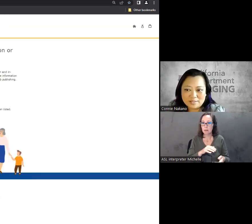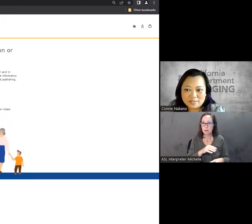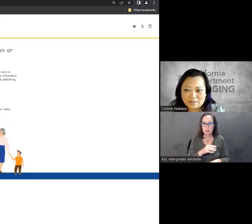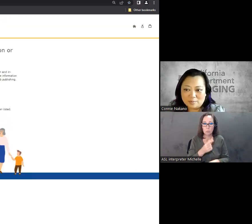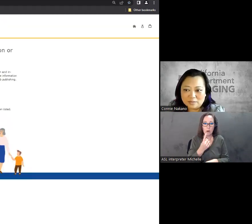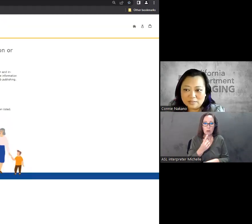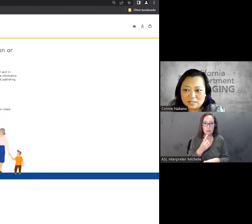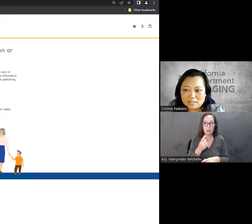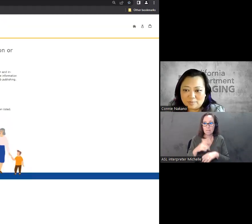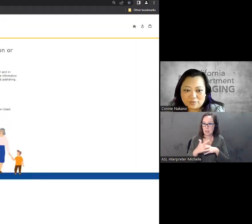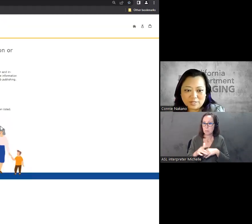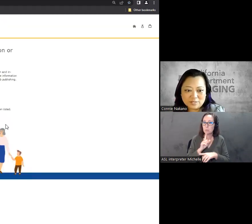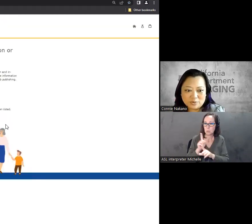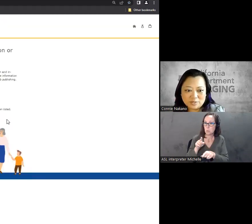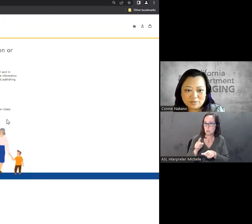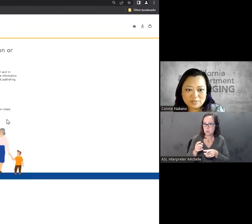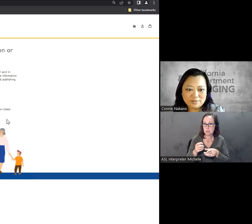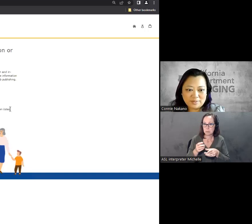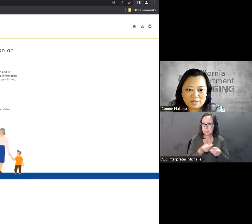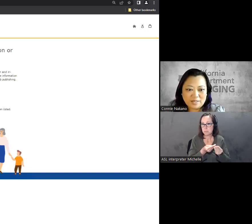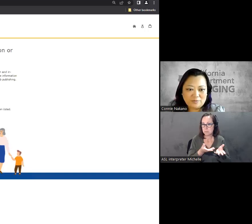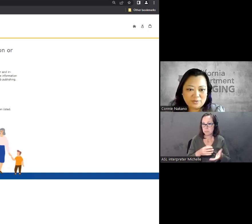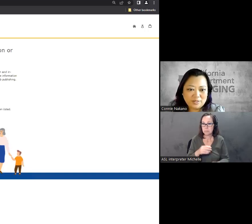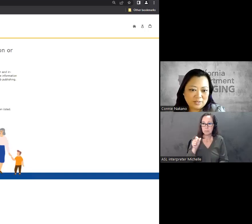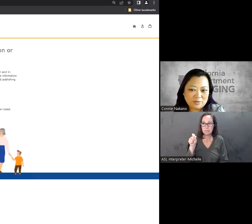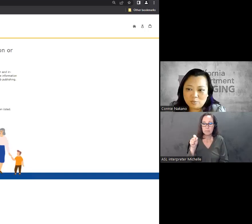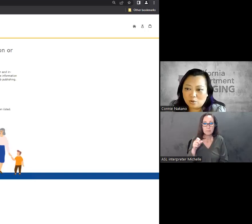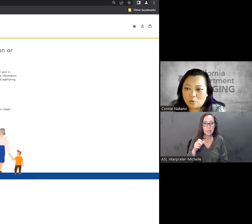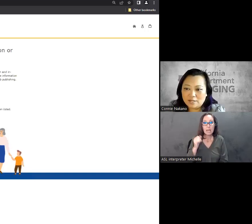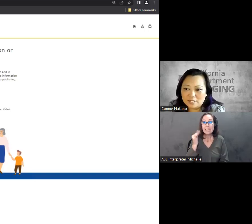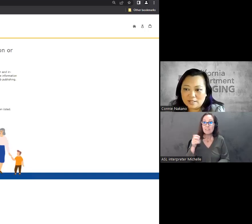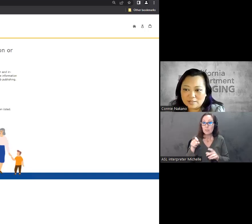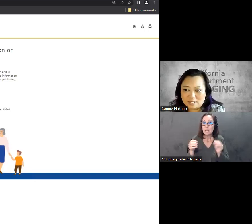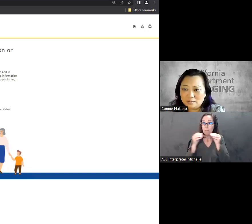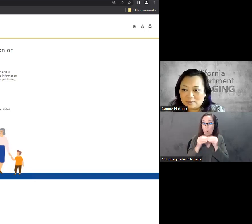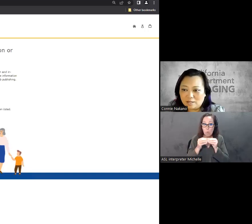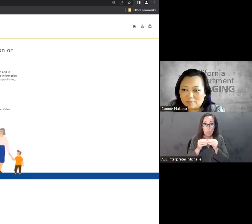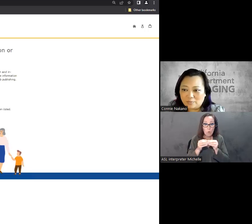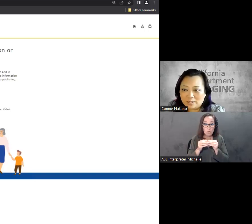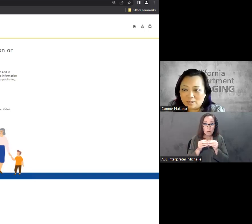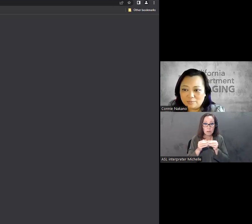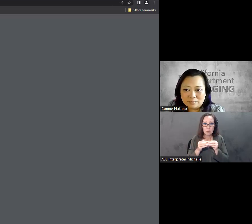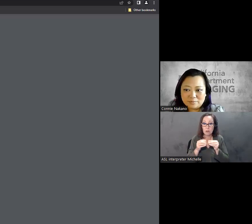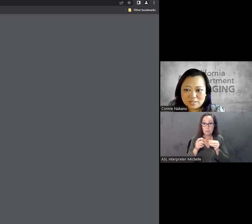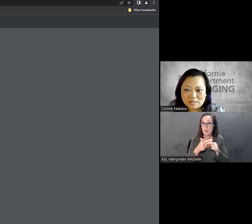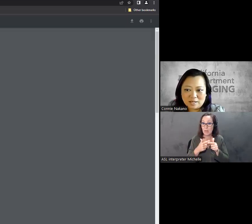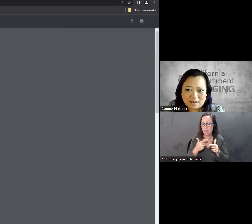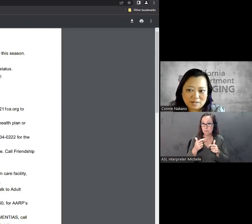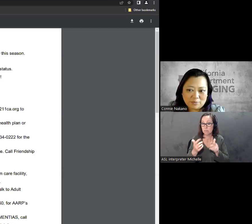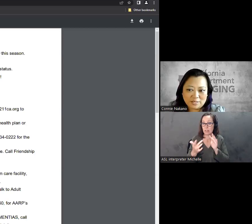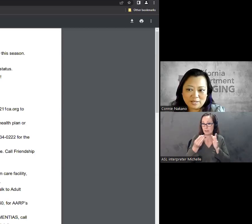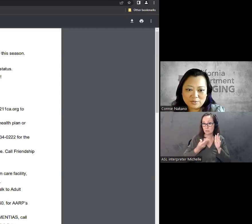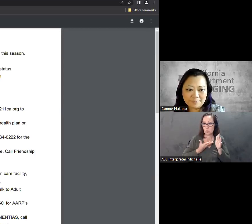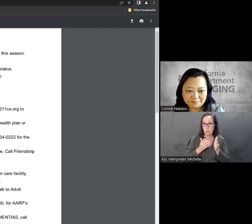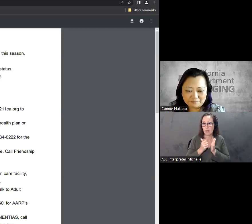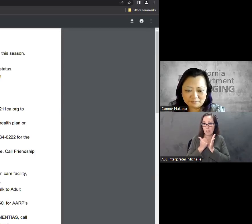are pieces available if you'd like to order those. And if you need more quantities, let us know and we can help see how